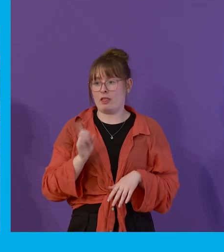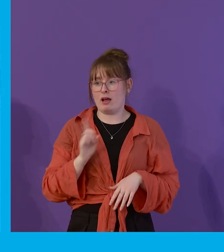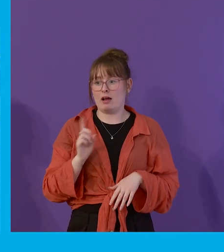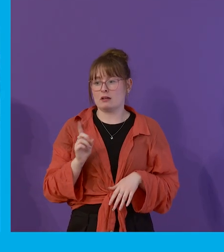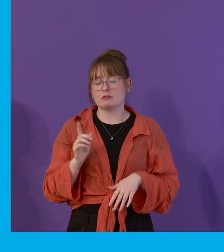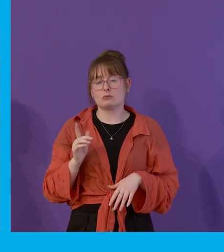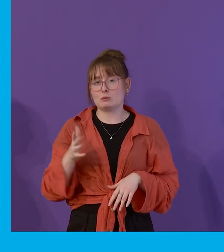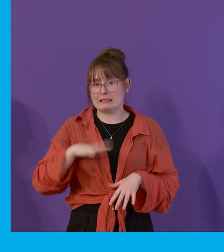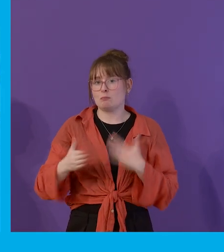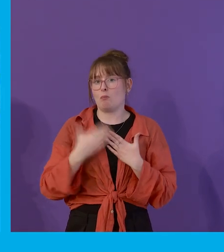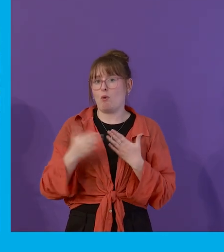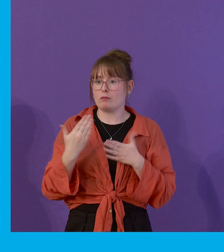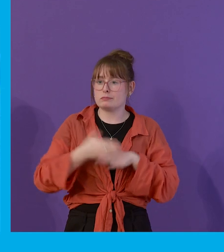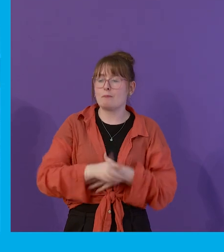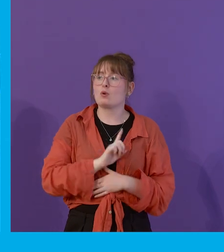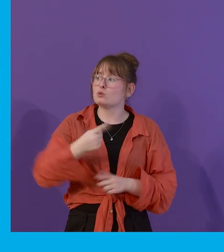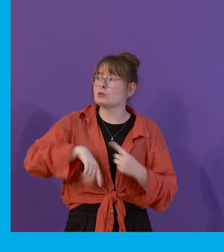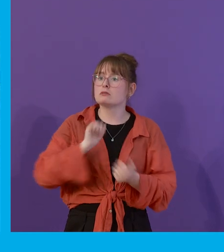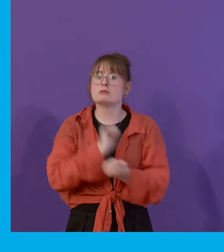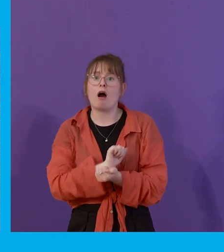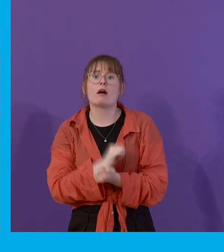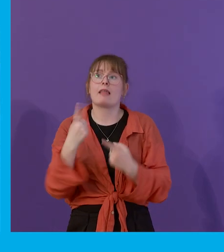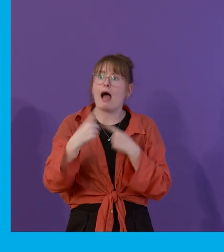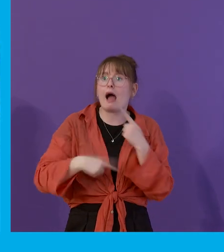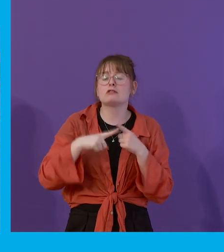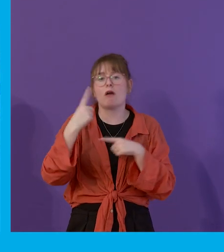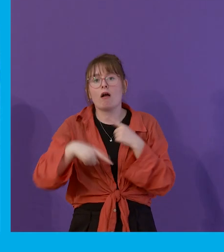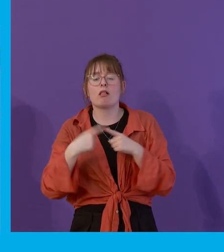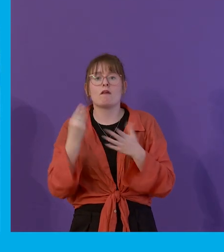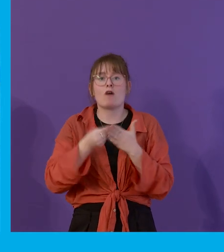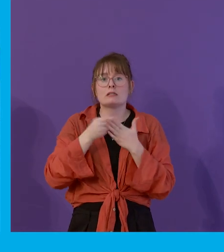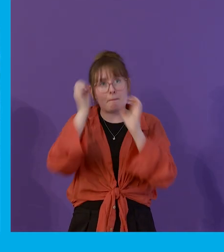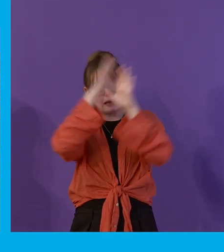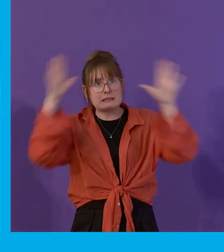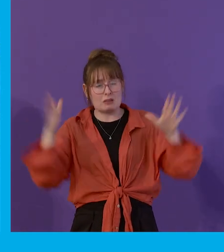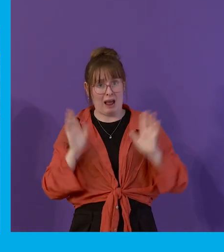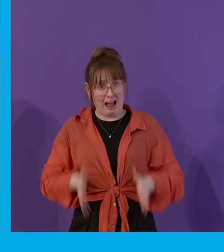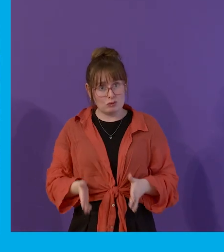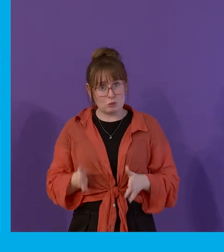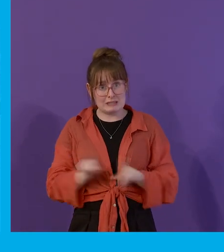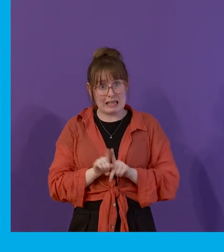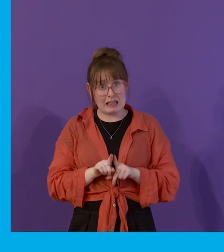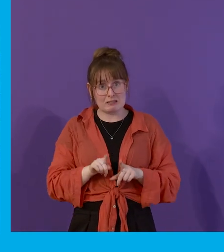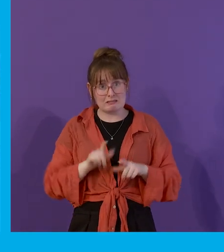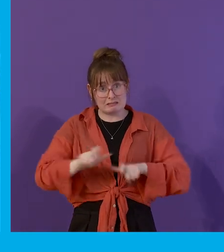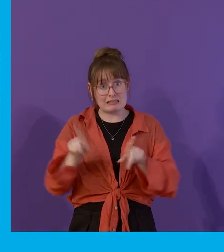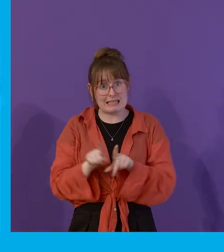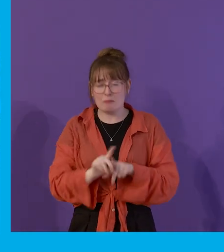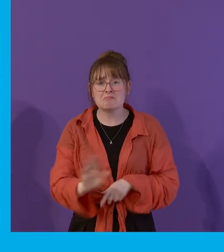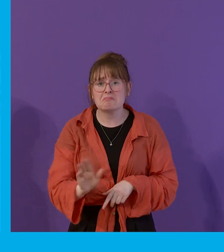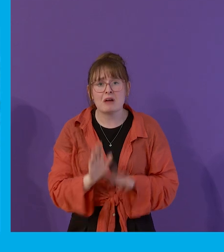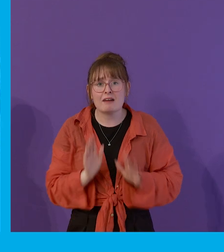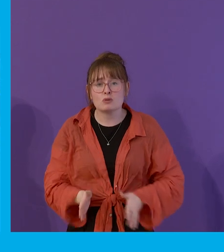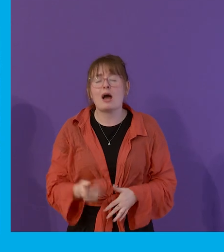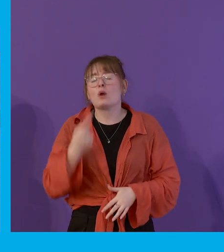around change because we're stuck in this annualised funding mindset. And we don't have to be. There's nobody saying that's what I know everyone says all about